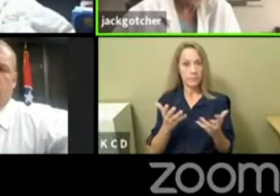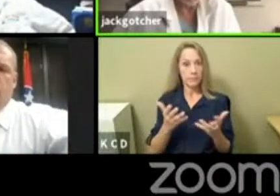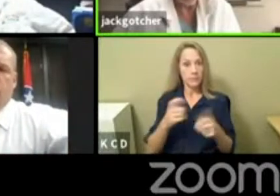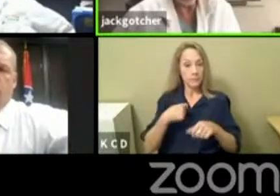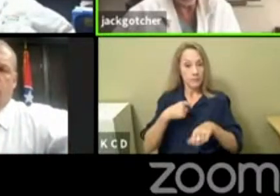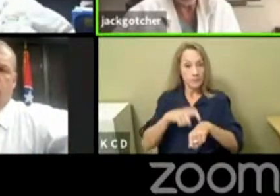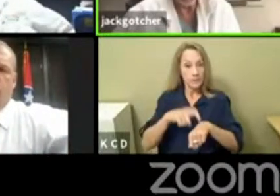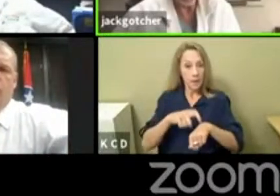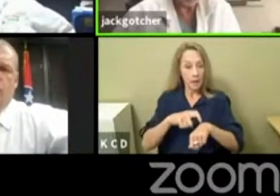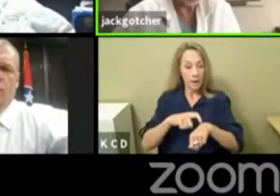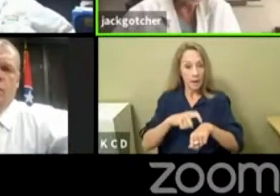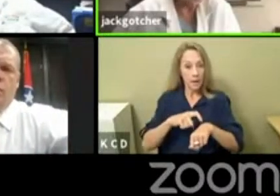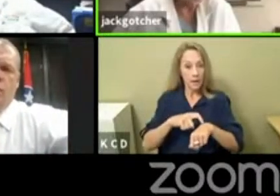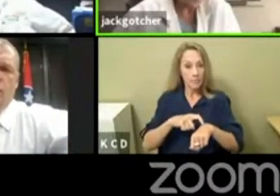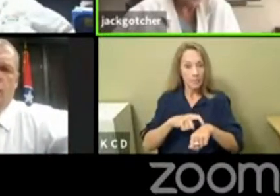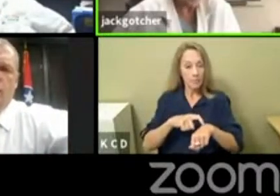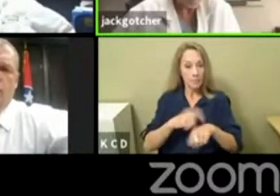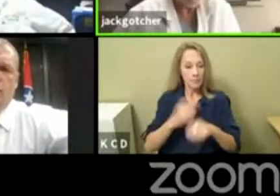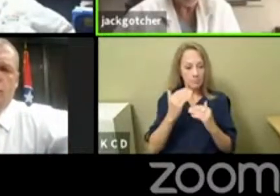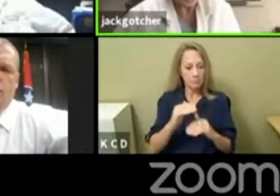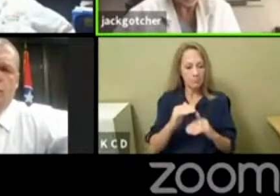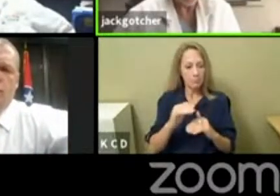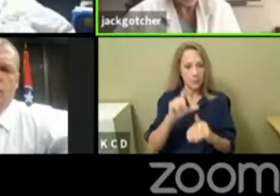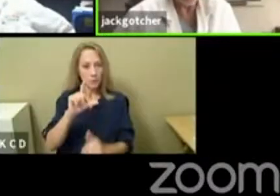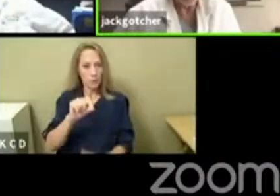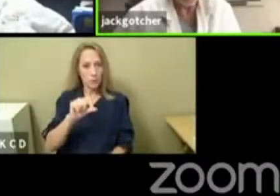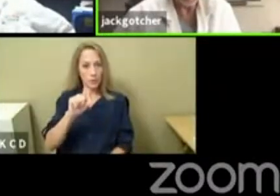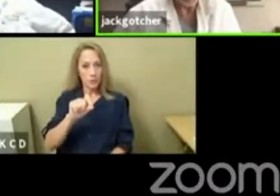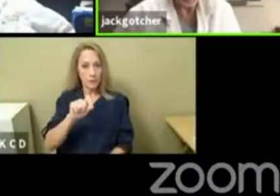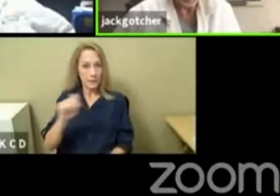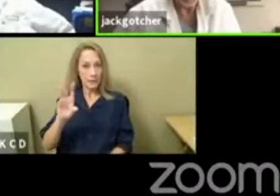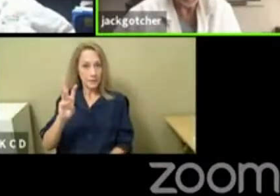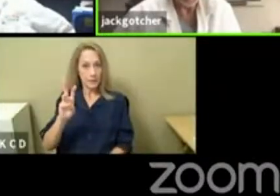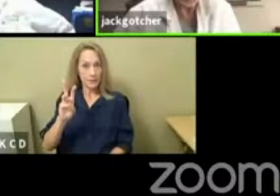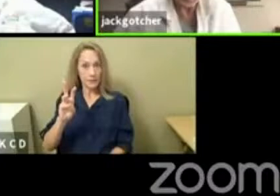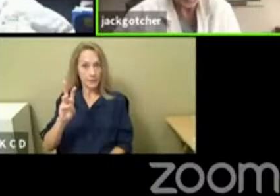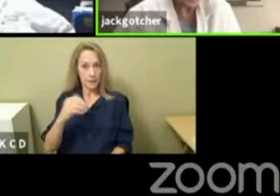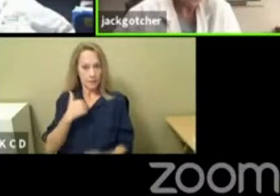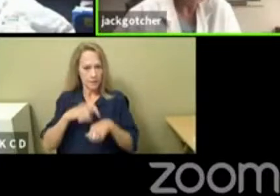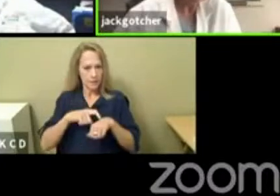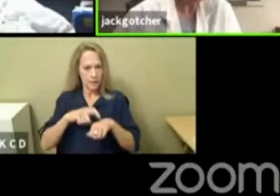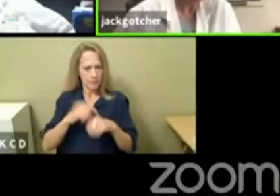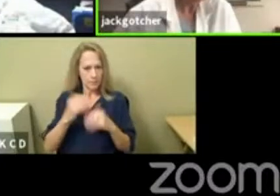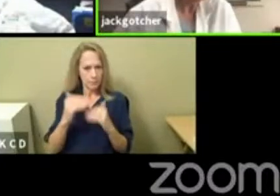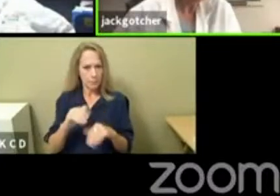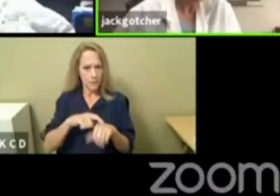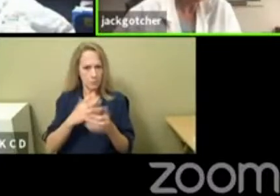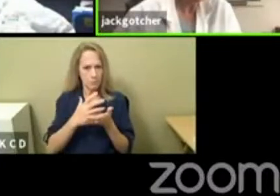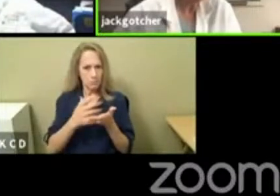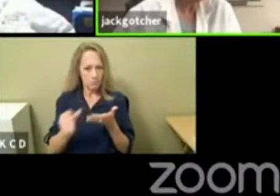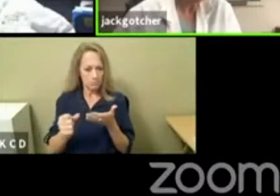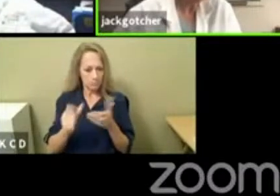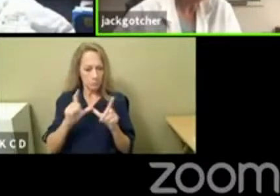on 2020-6 that needs to be addressed at this meeting?